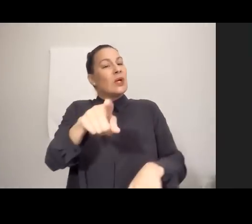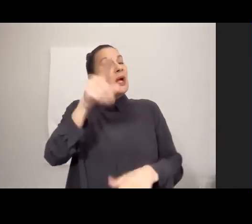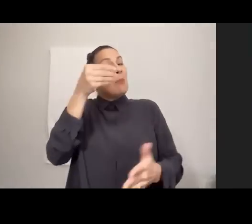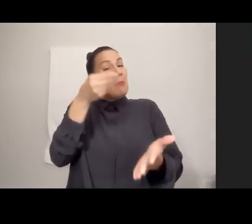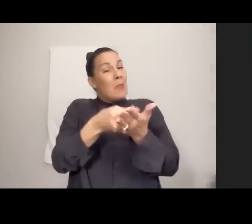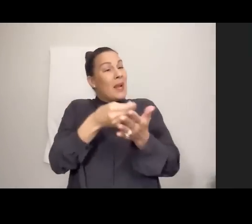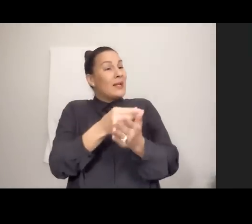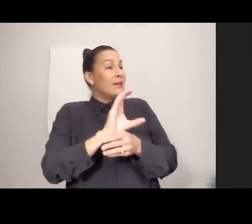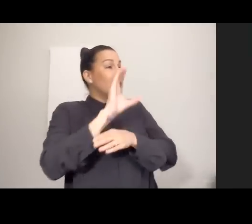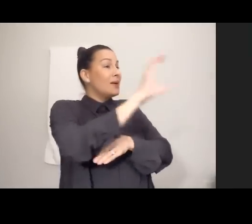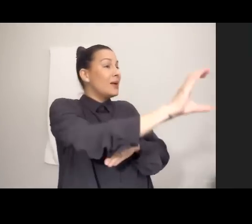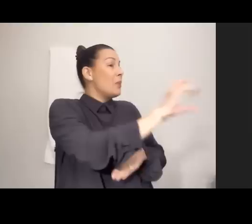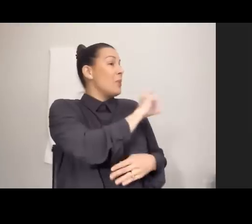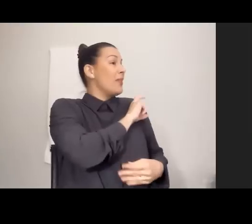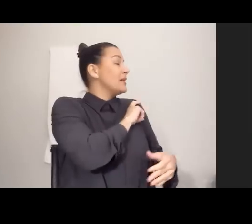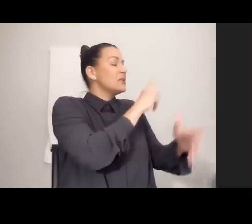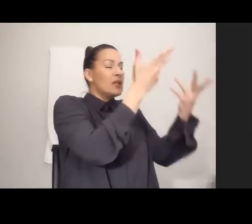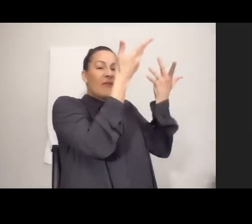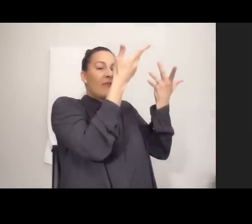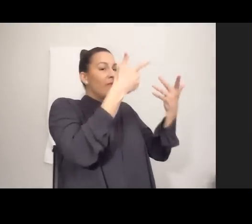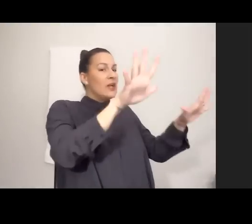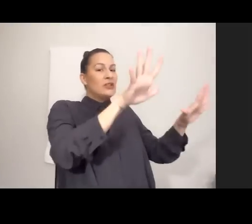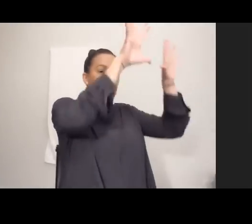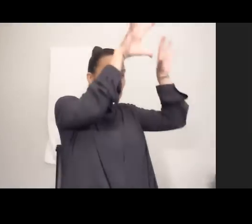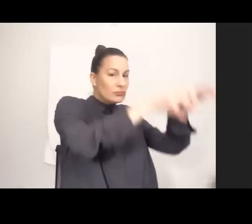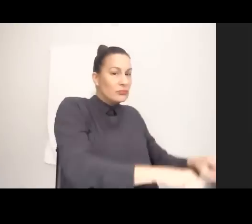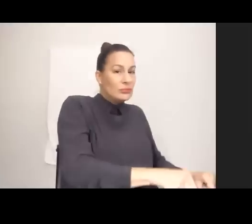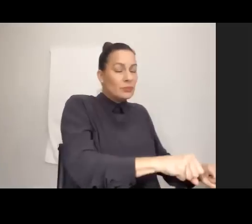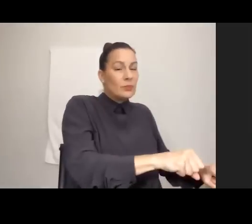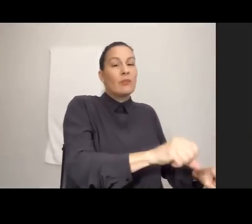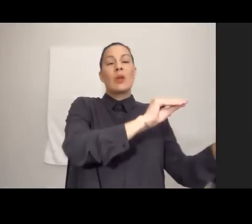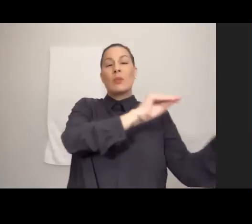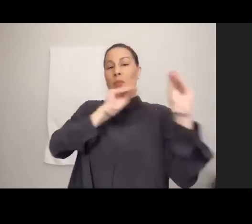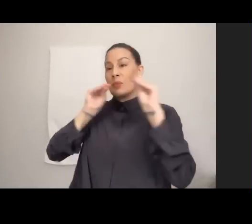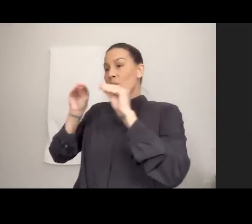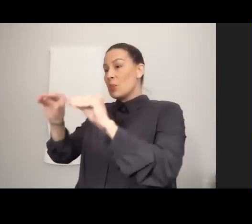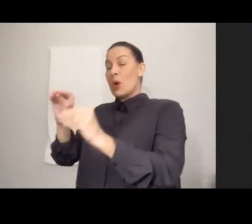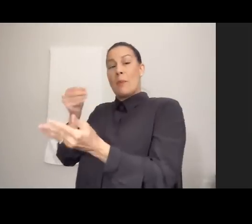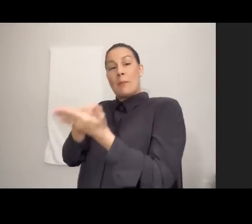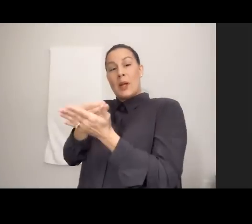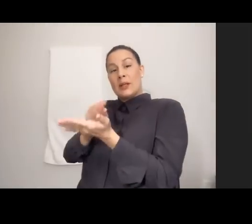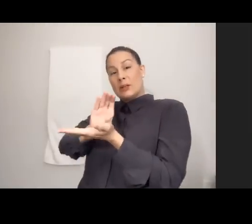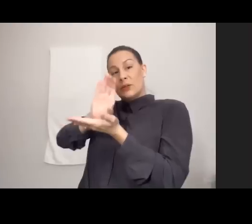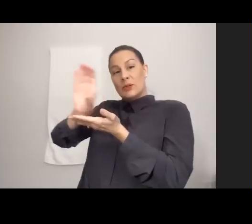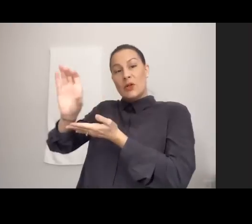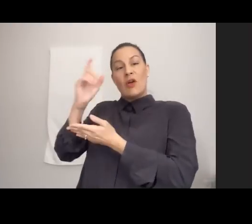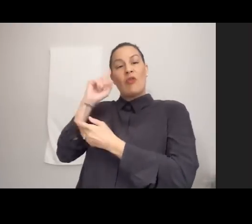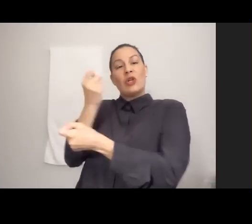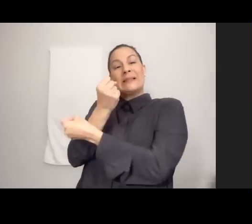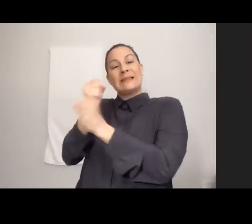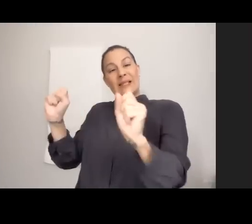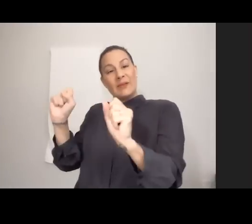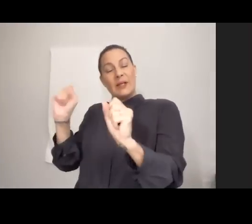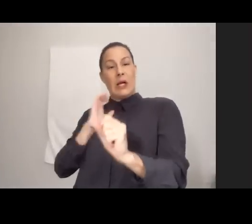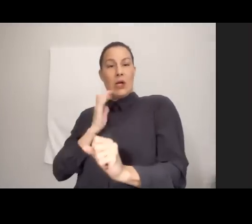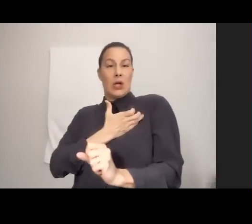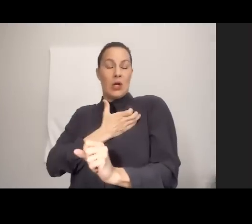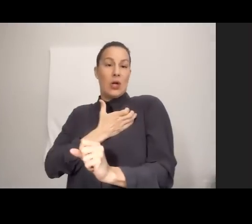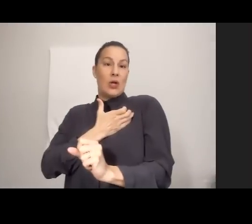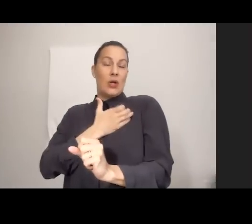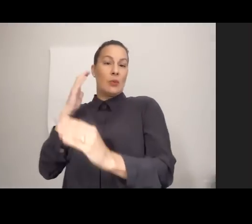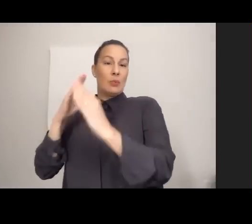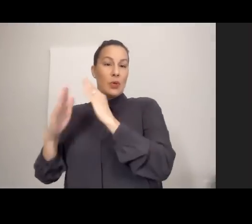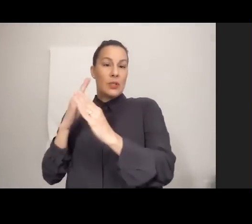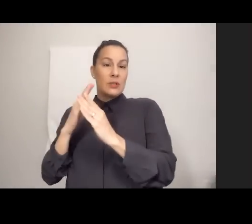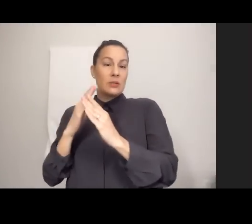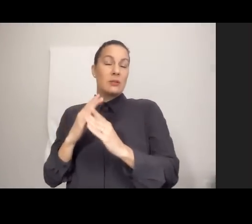and to dismantle the carceral state and to build safety for all of our communities. We have a lot of work to do. And we have to